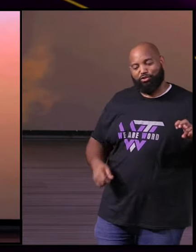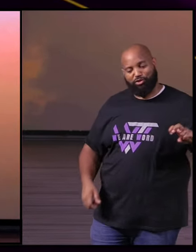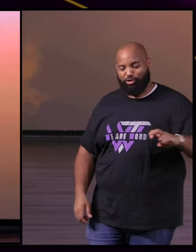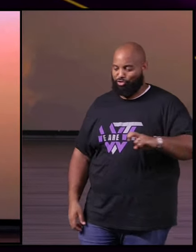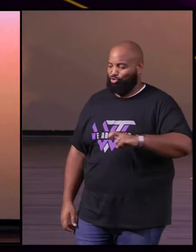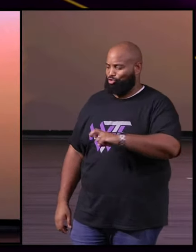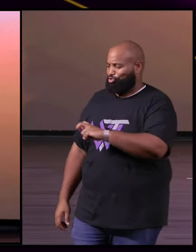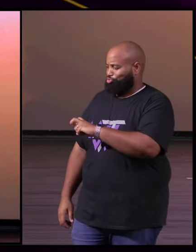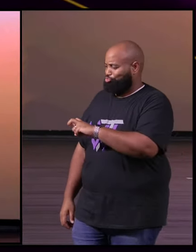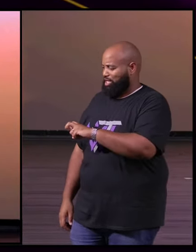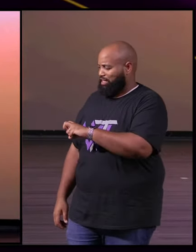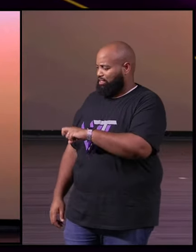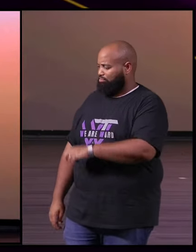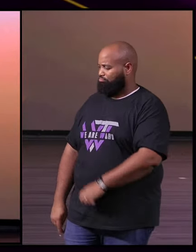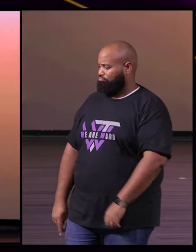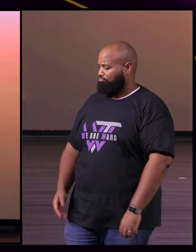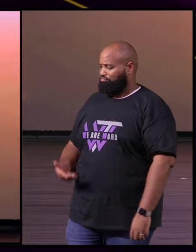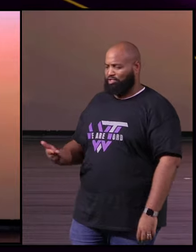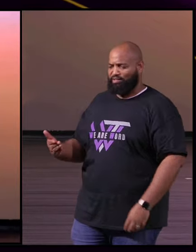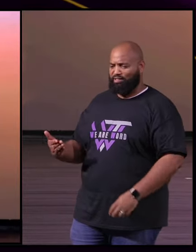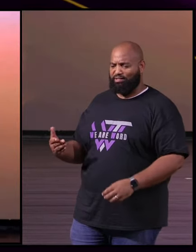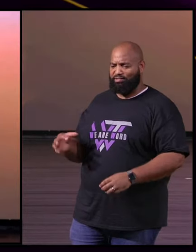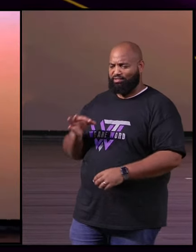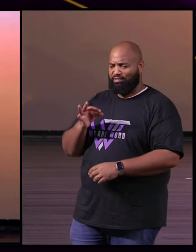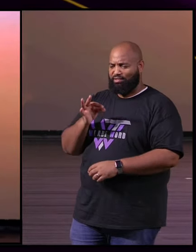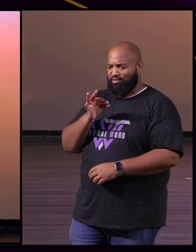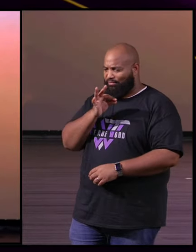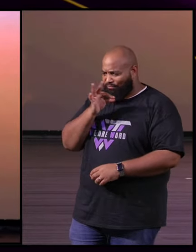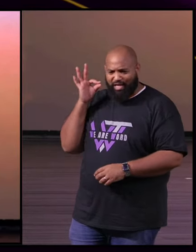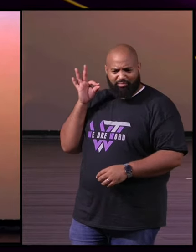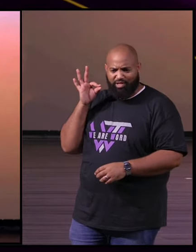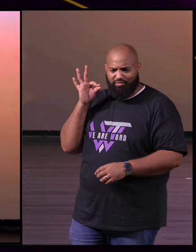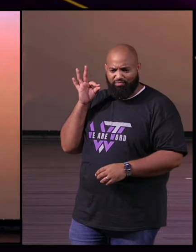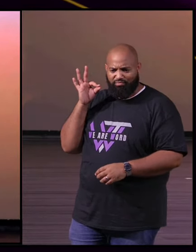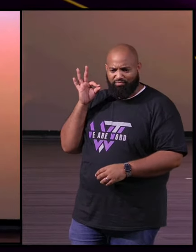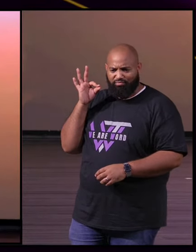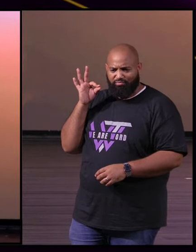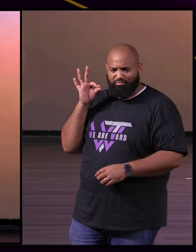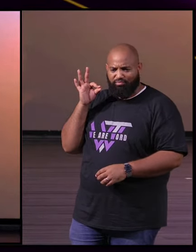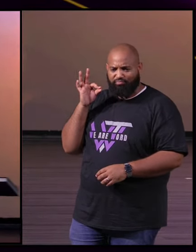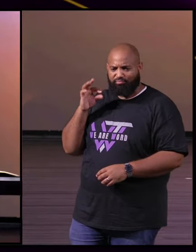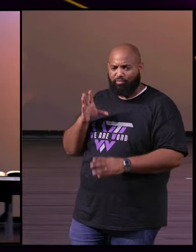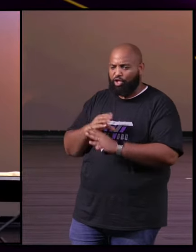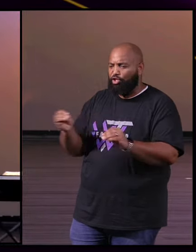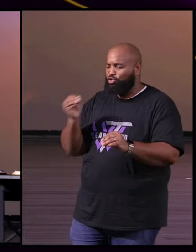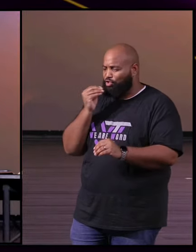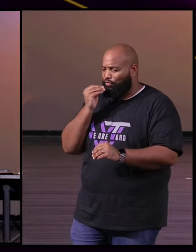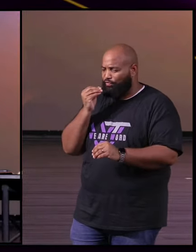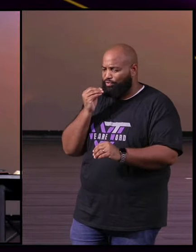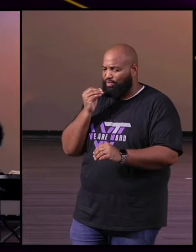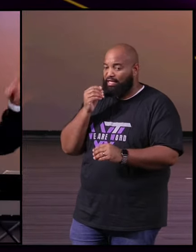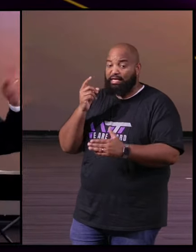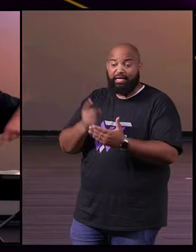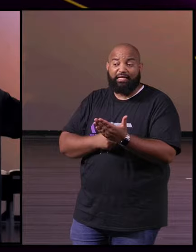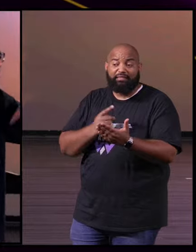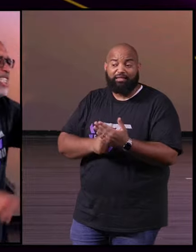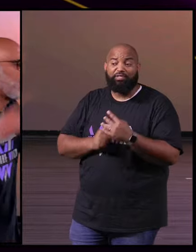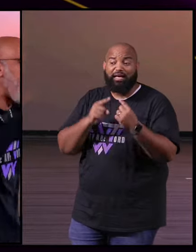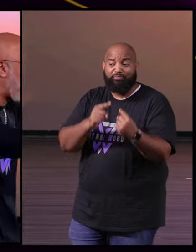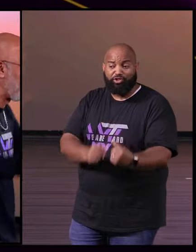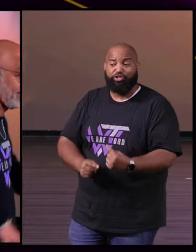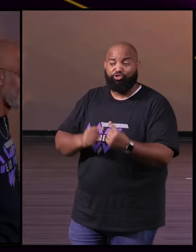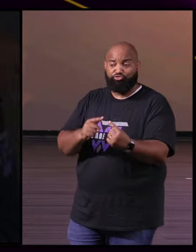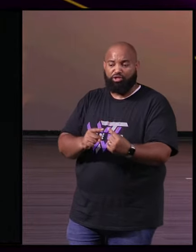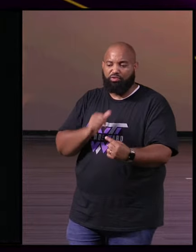him live through the famine. And I want to park here for a moment because sometimes famines don't come because something